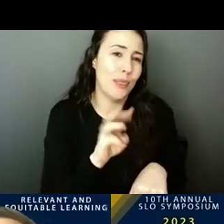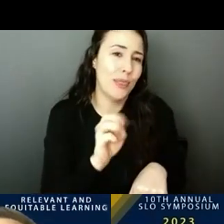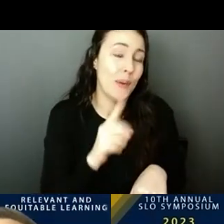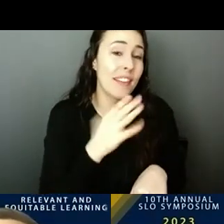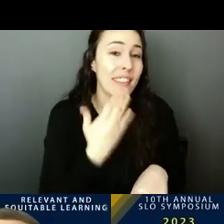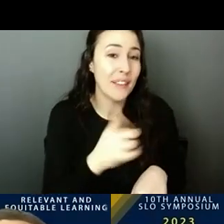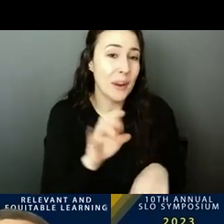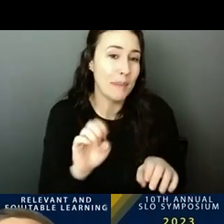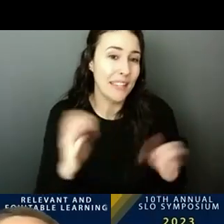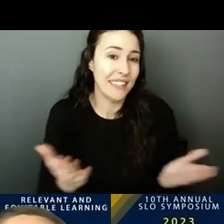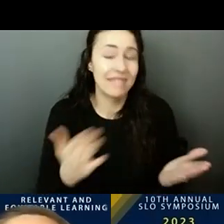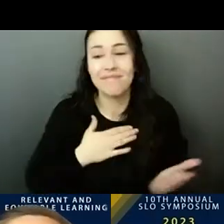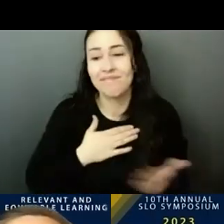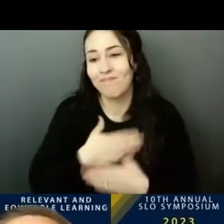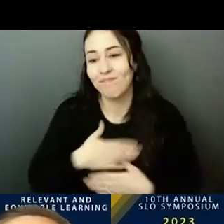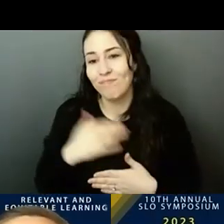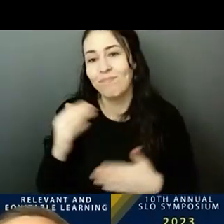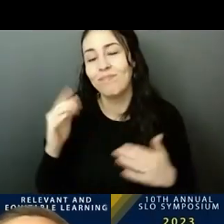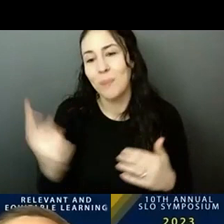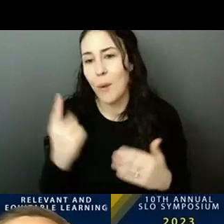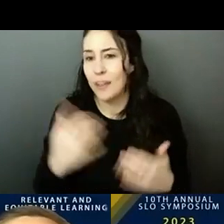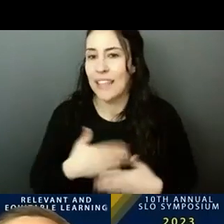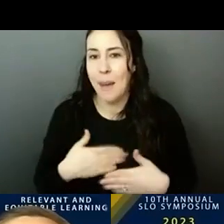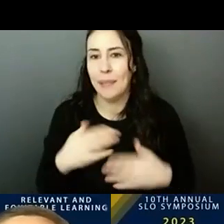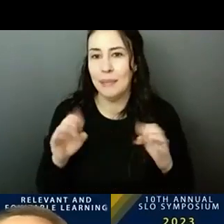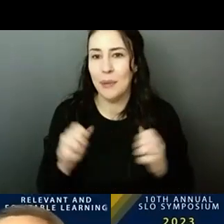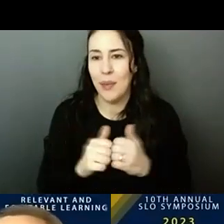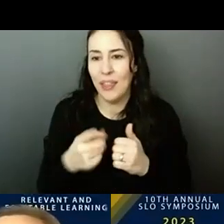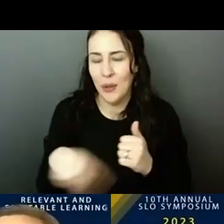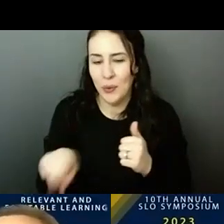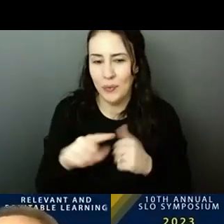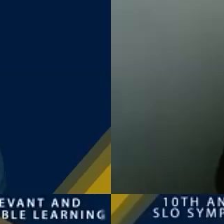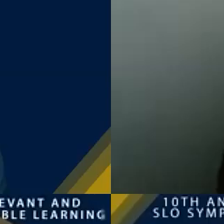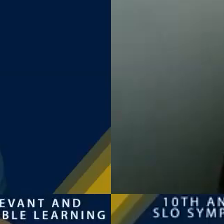my pleasure. Always glad to be with you all. Thank you very much.